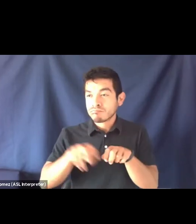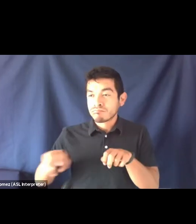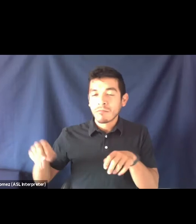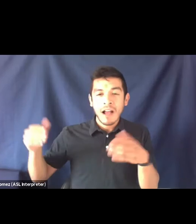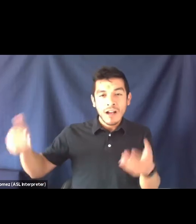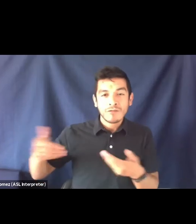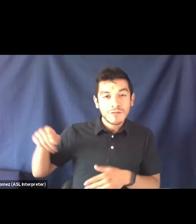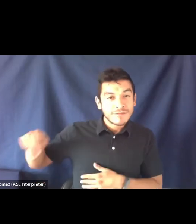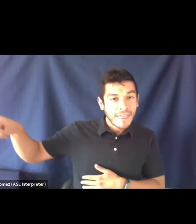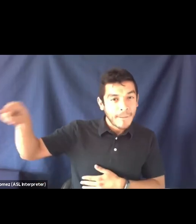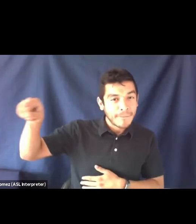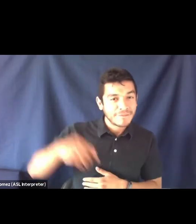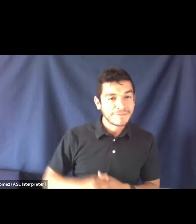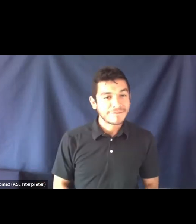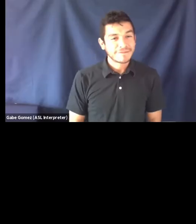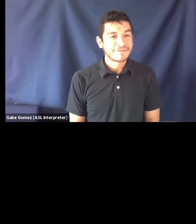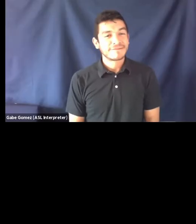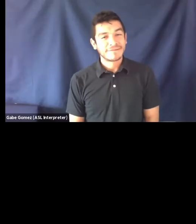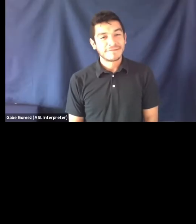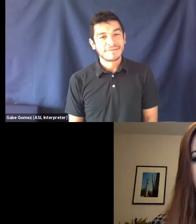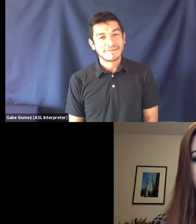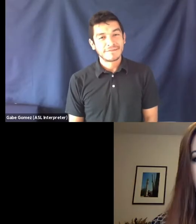of them here.